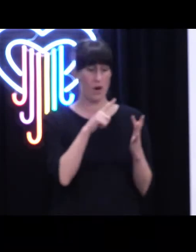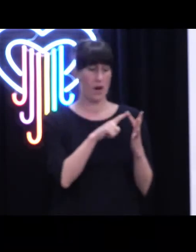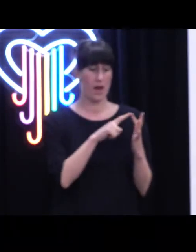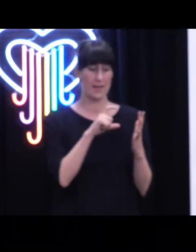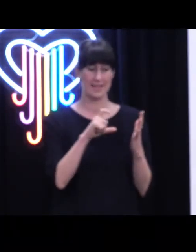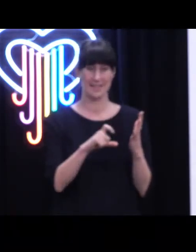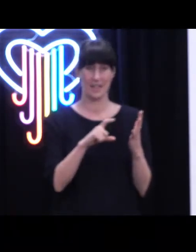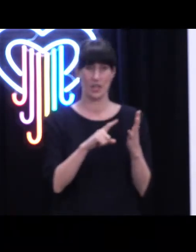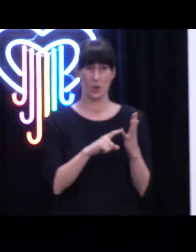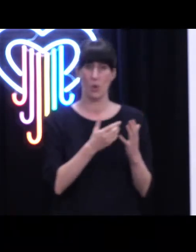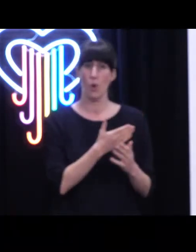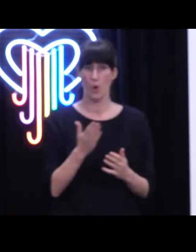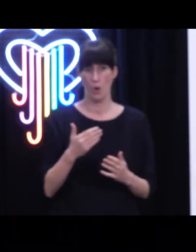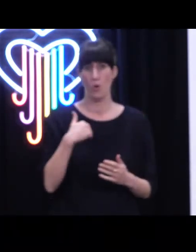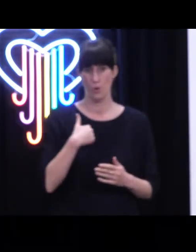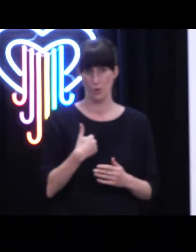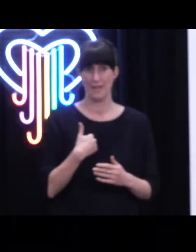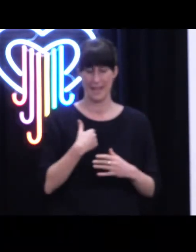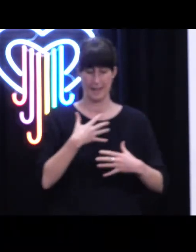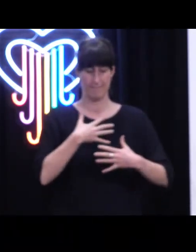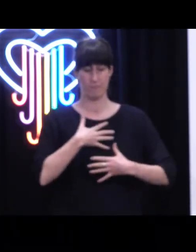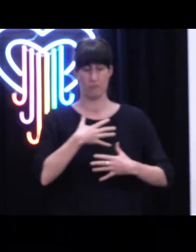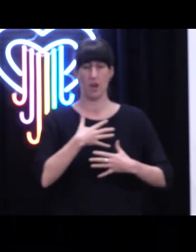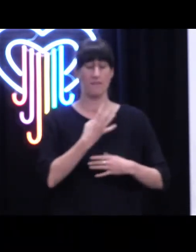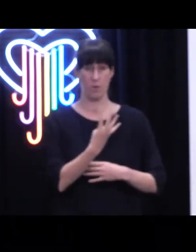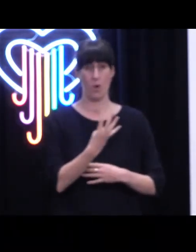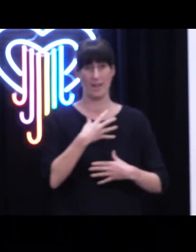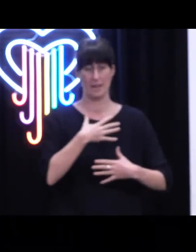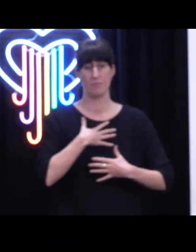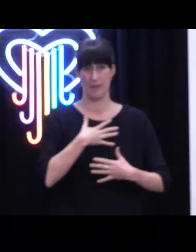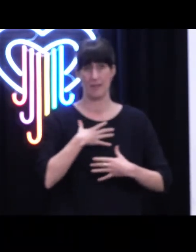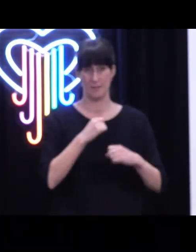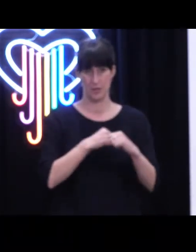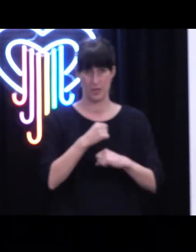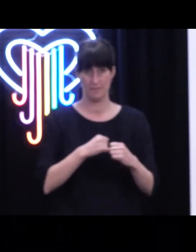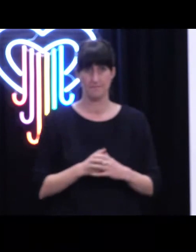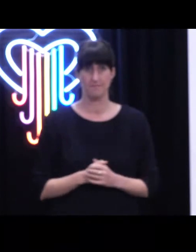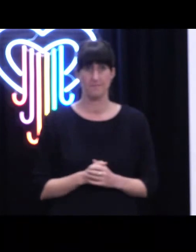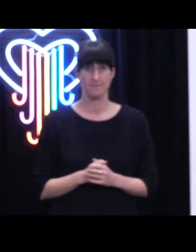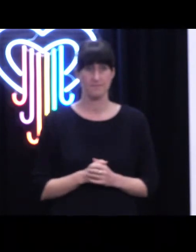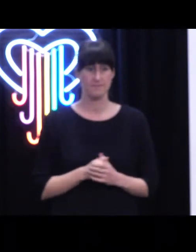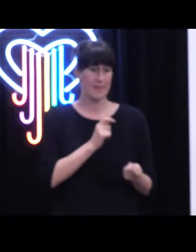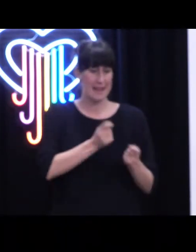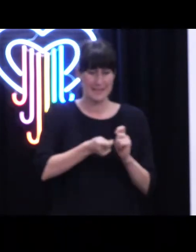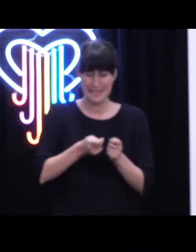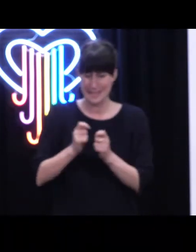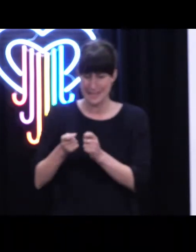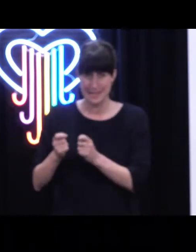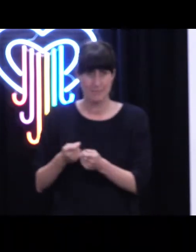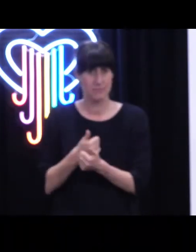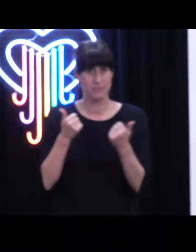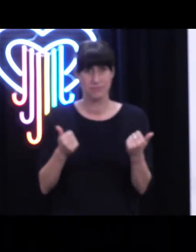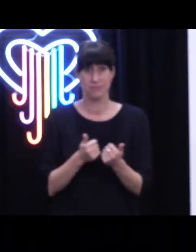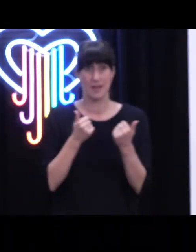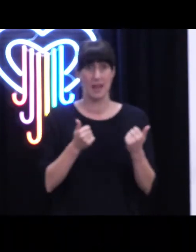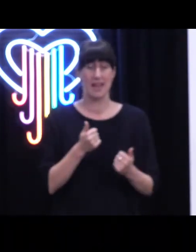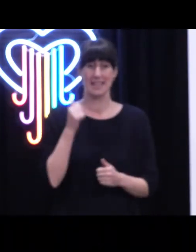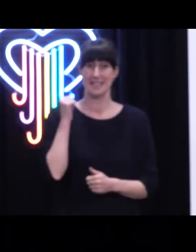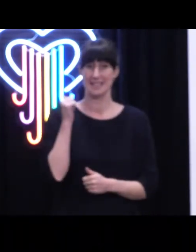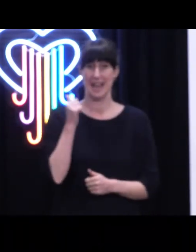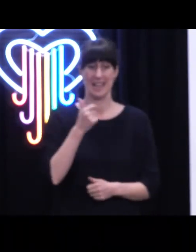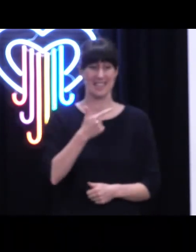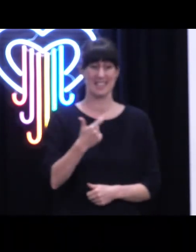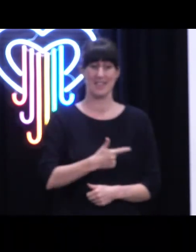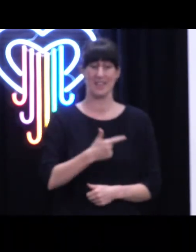ventilation. We continue with our comprehensive testing program, and yesterday there were 17,578